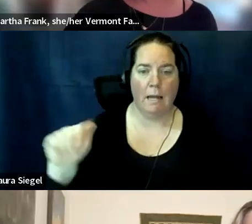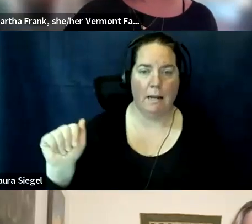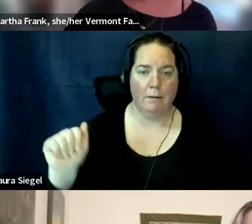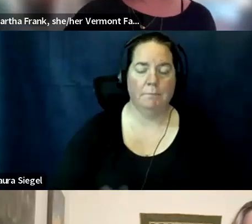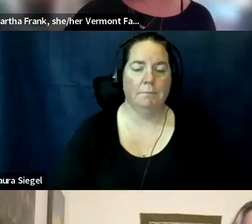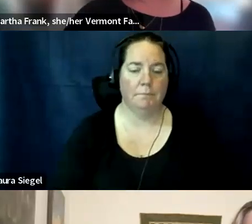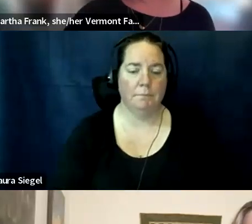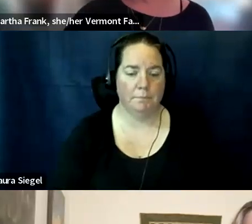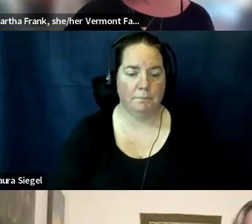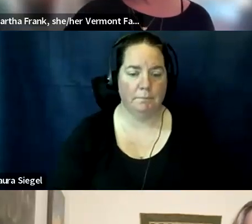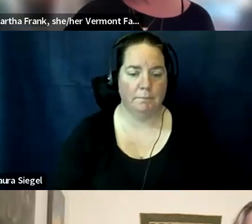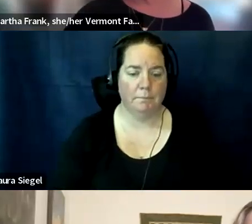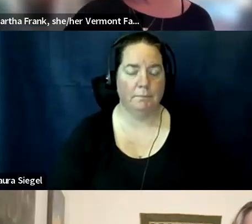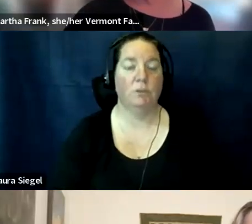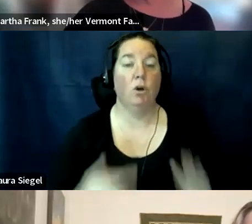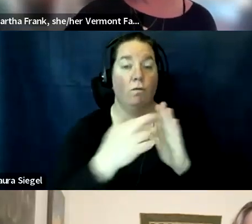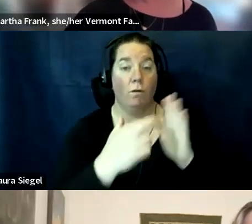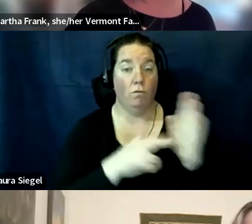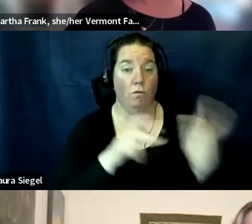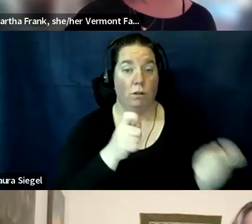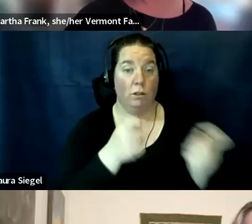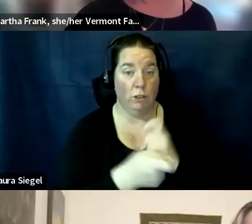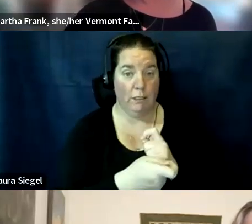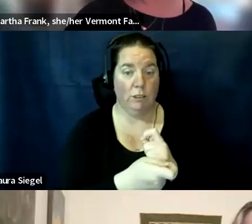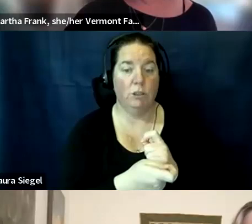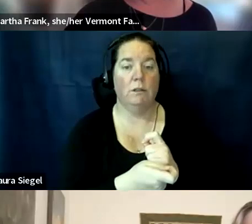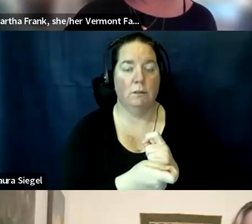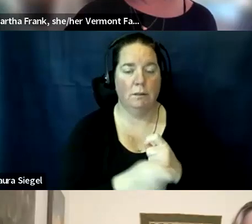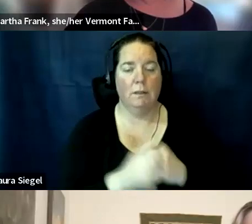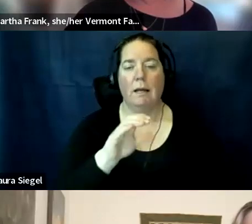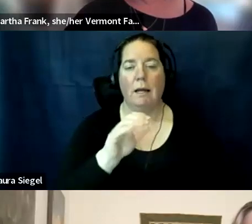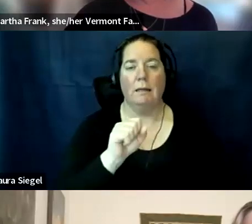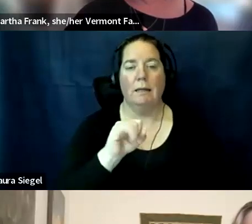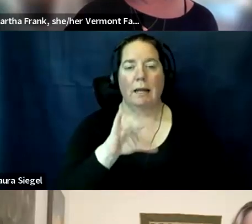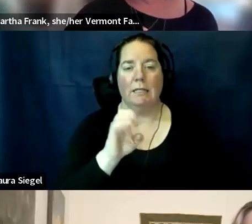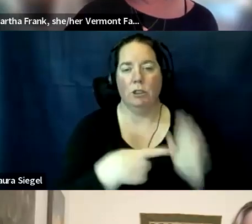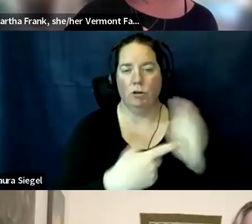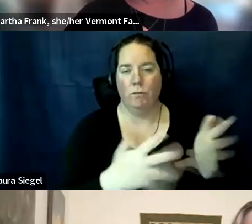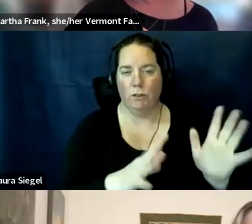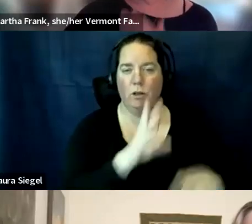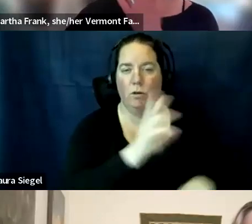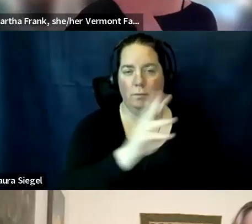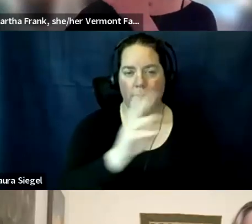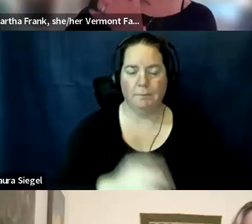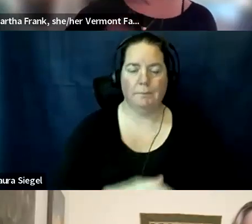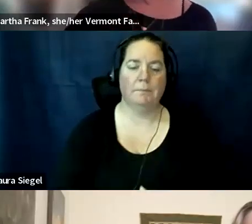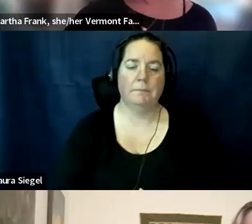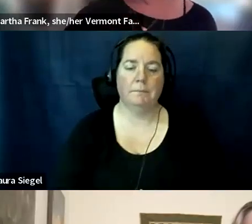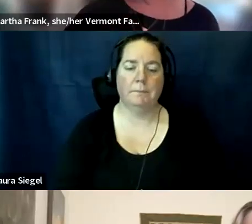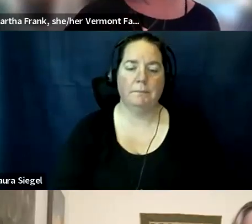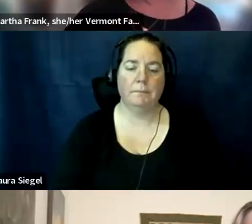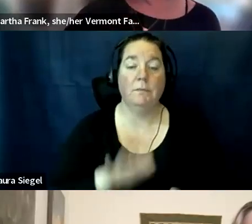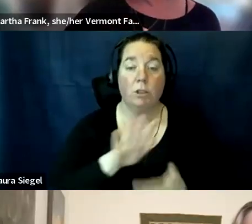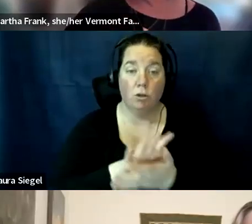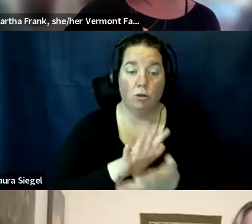So related to the rule changes, as you saw, Cassie was showing the webpage, schools